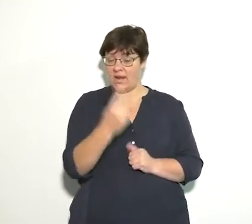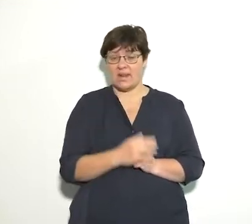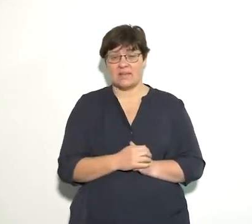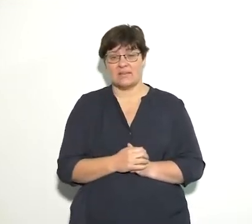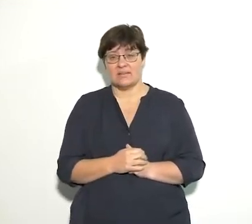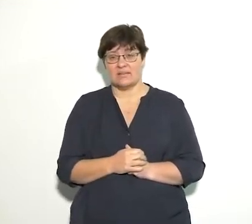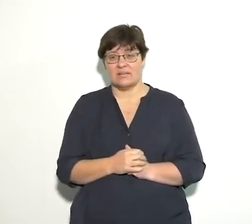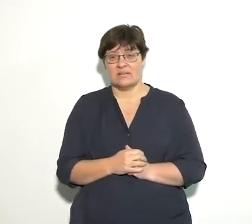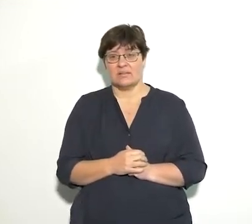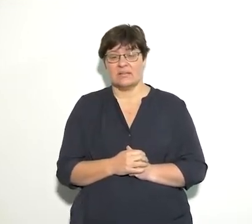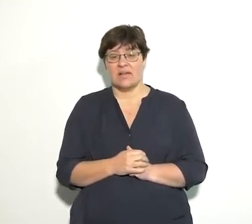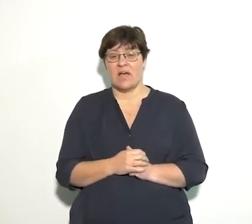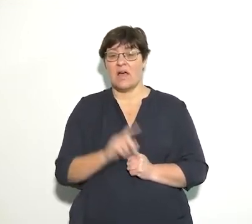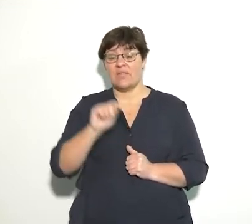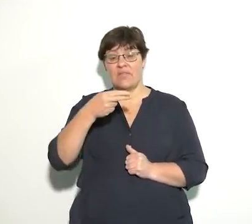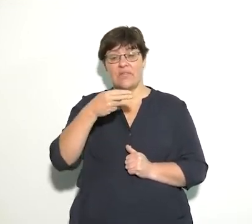one,